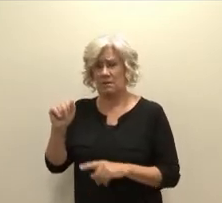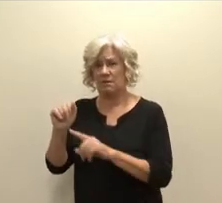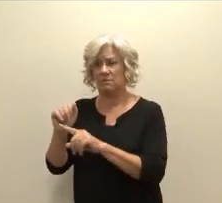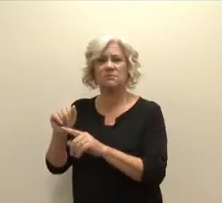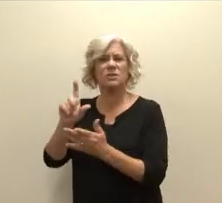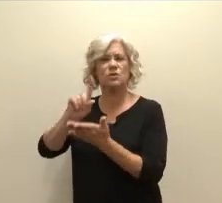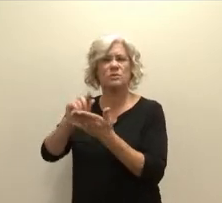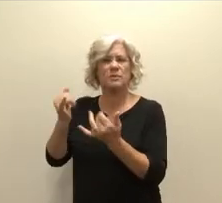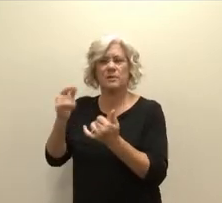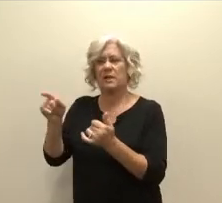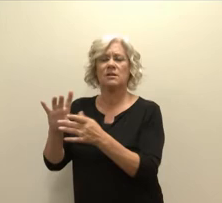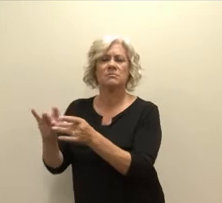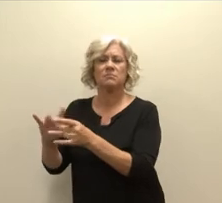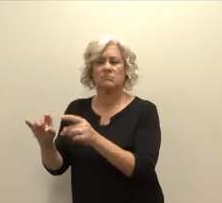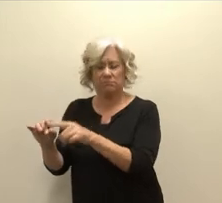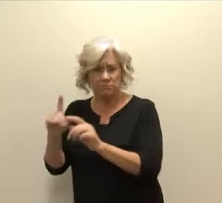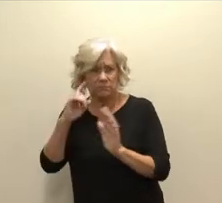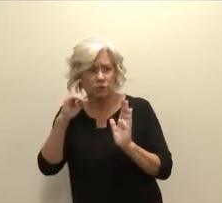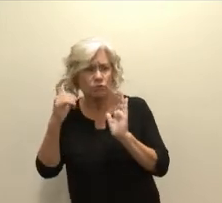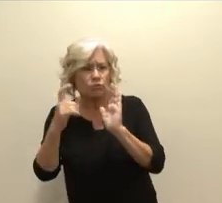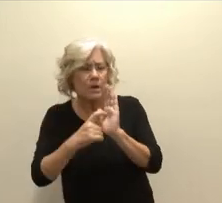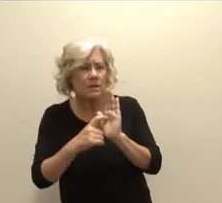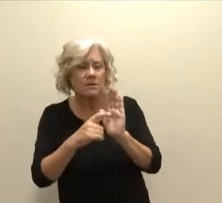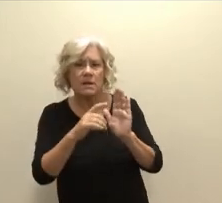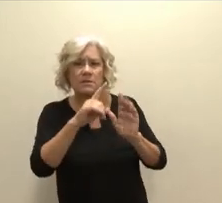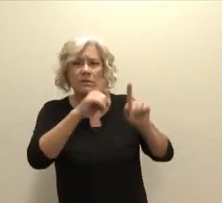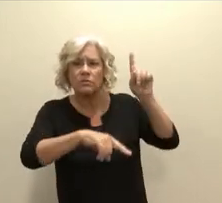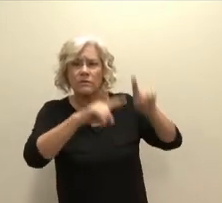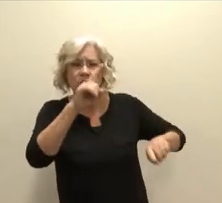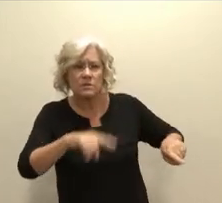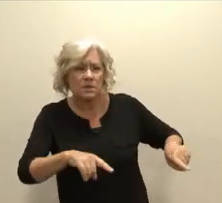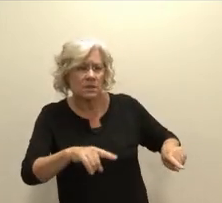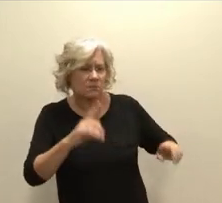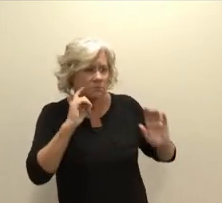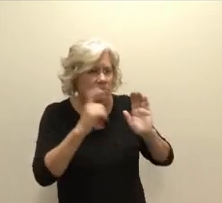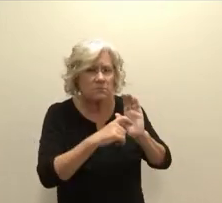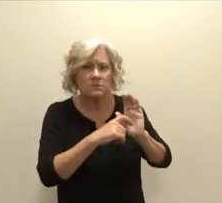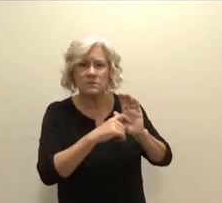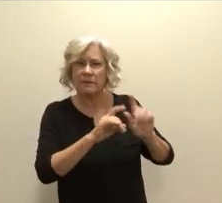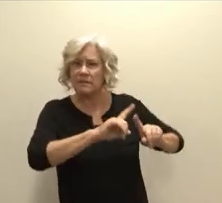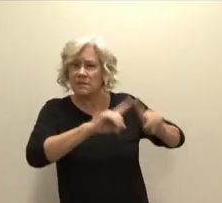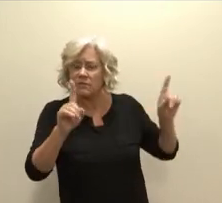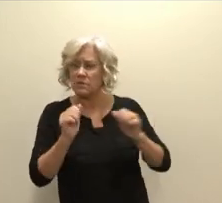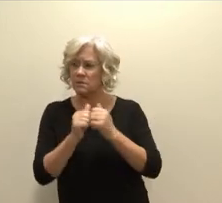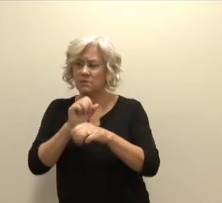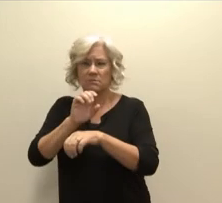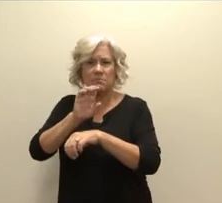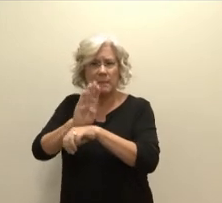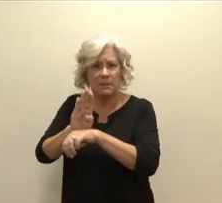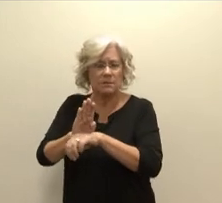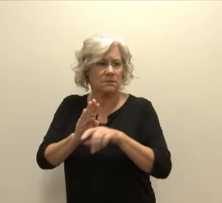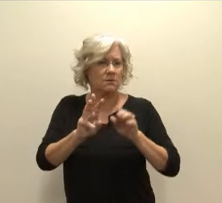recognizes the diversity and differences between Belton and Waco.